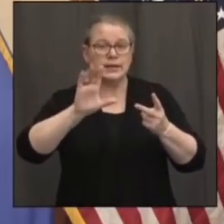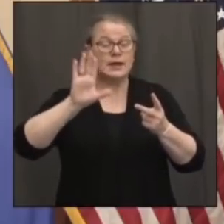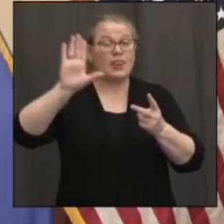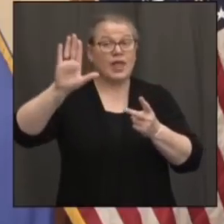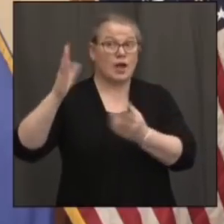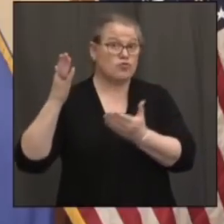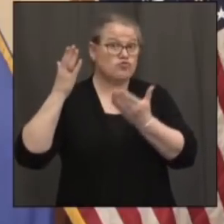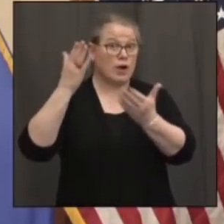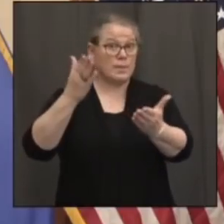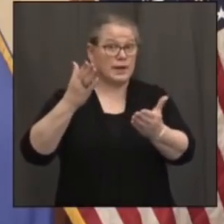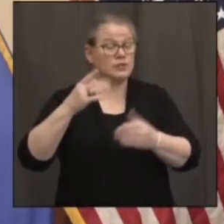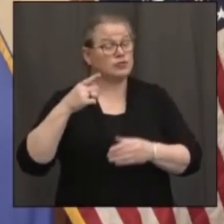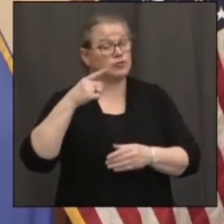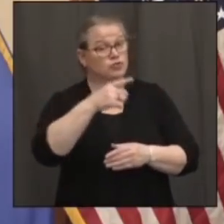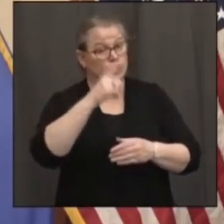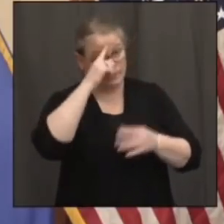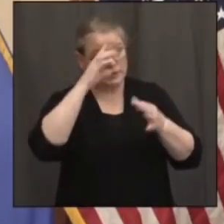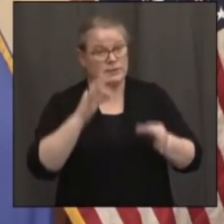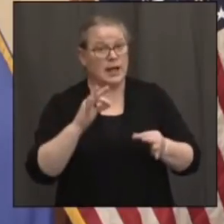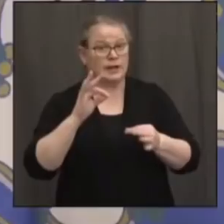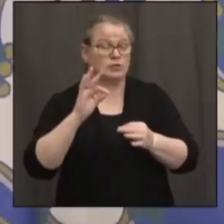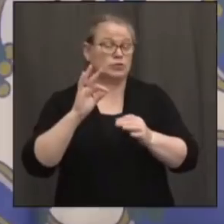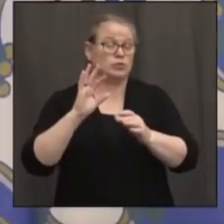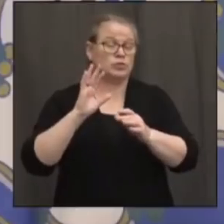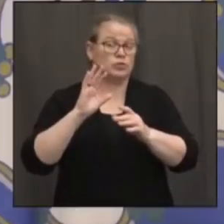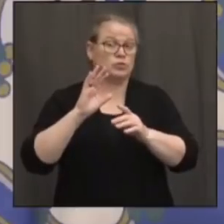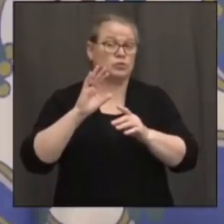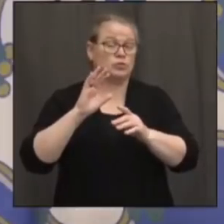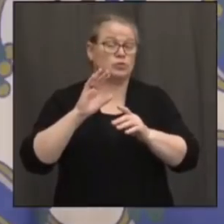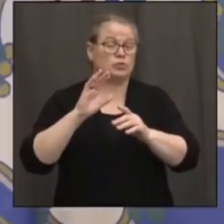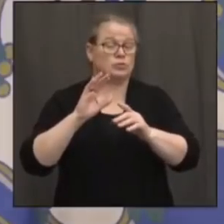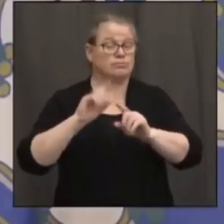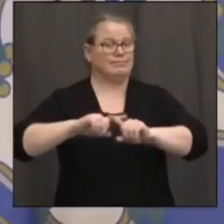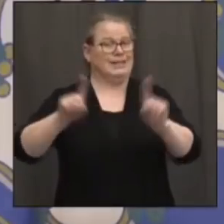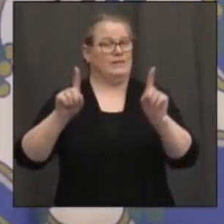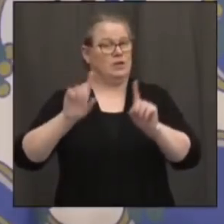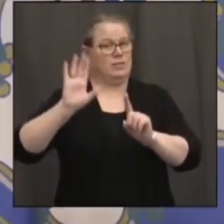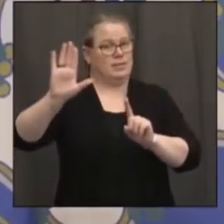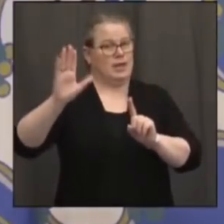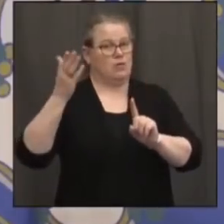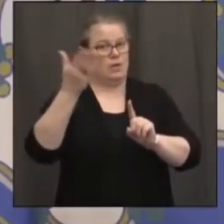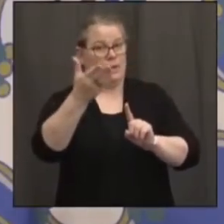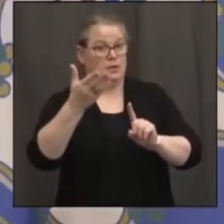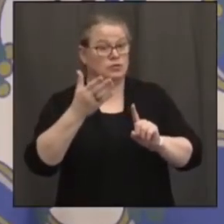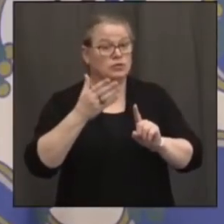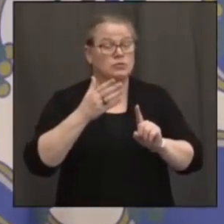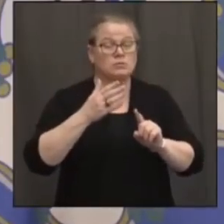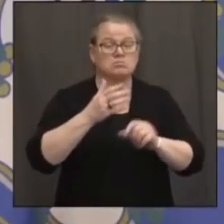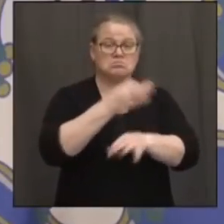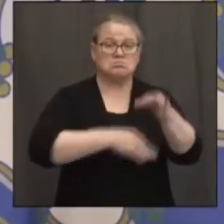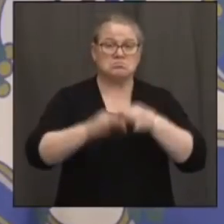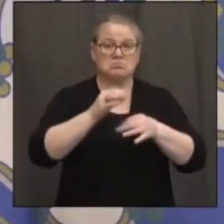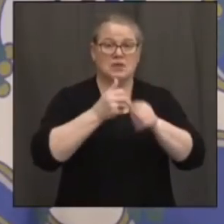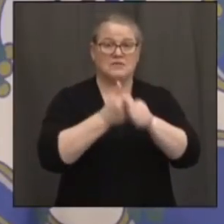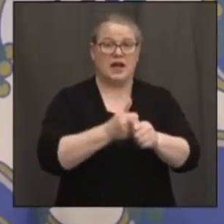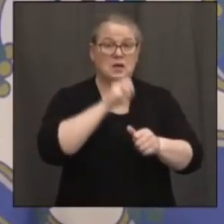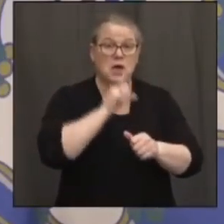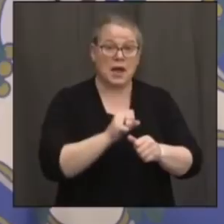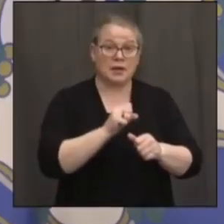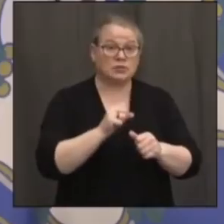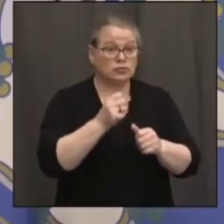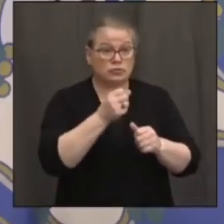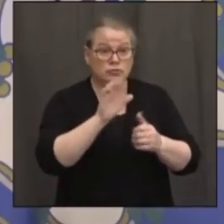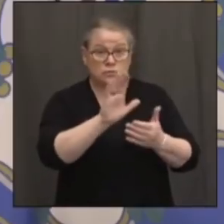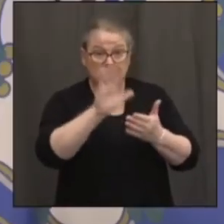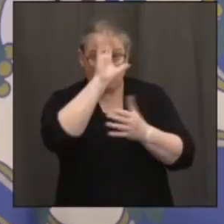to the age-based thing? We had a meeting with the president via Zoom, I think on Thursday. He